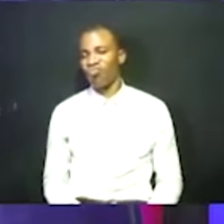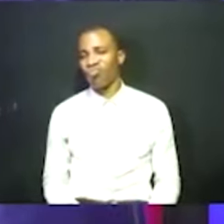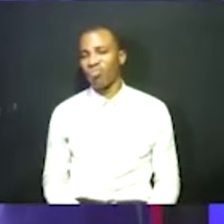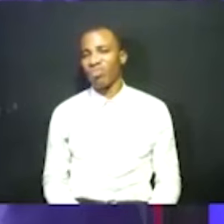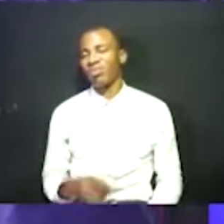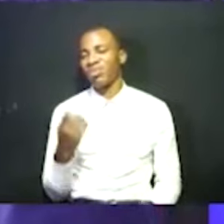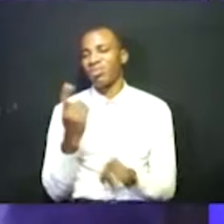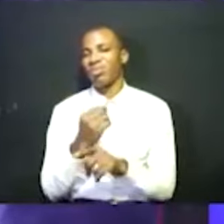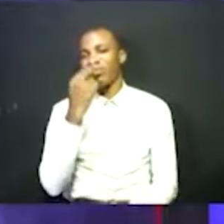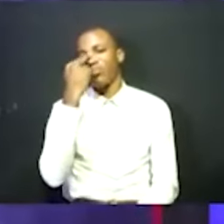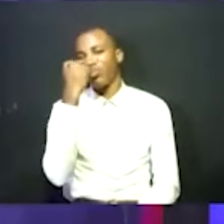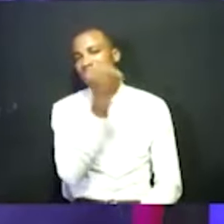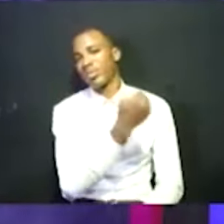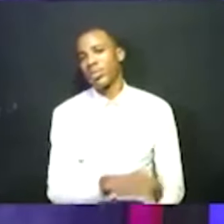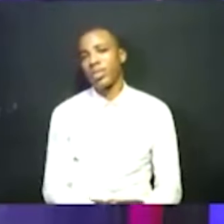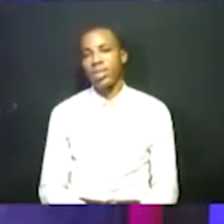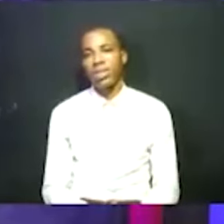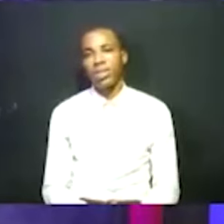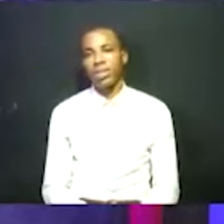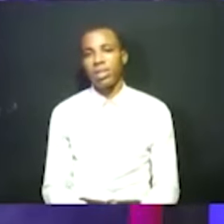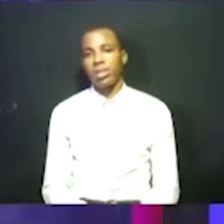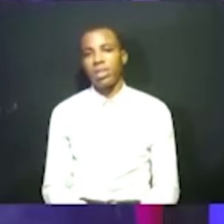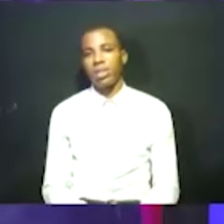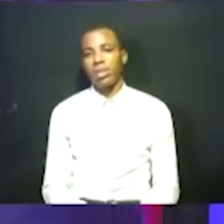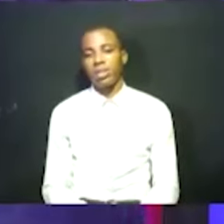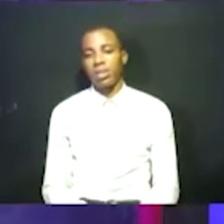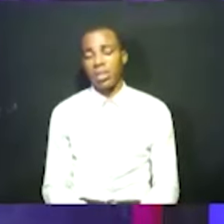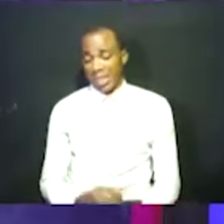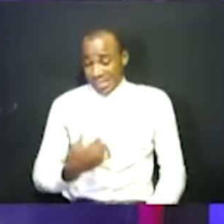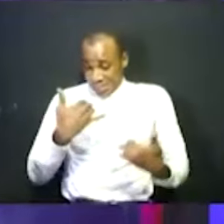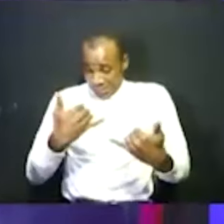ridiculous. I'm sleeping with a fellow I